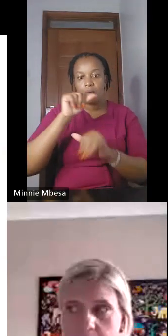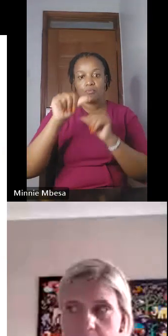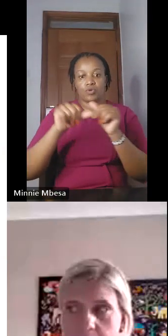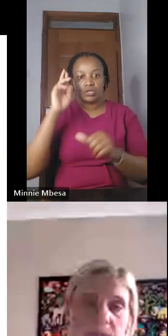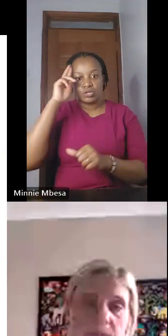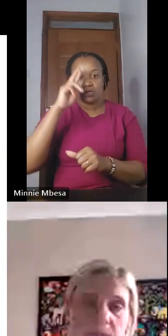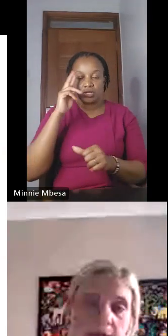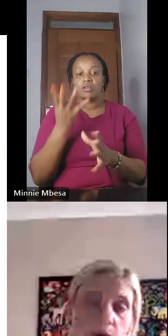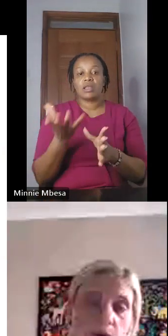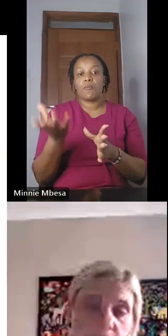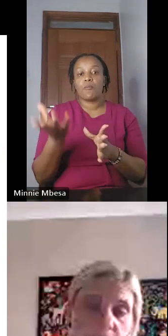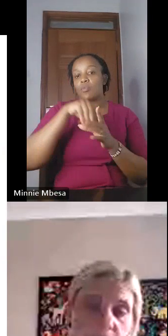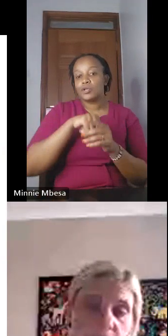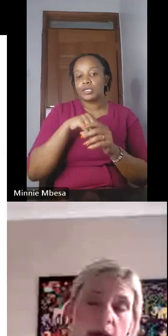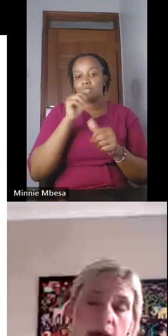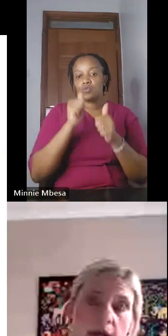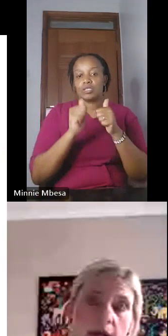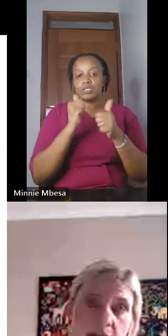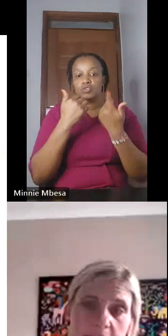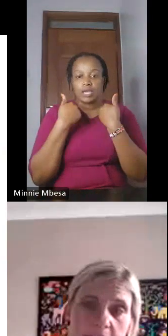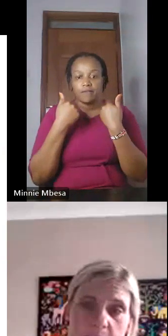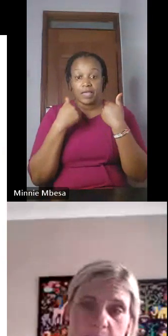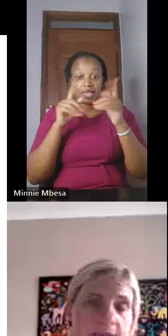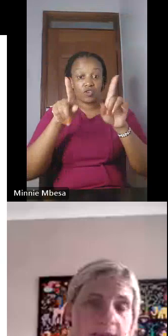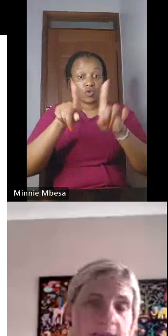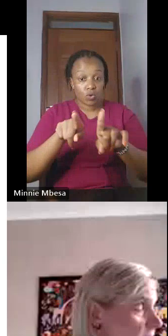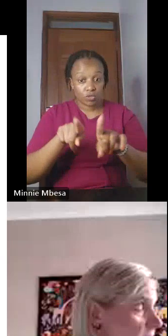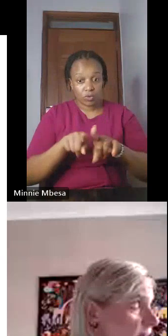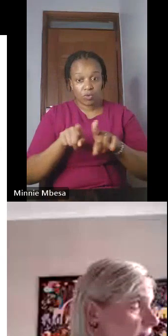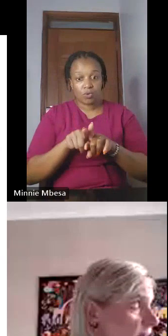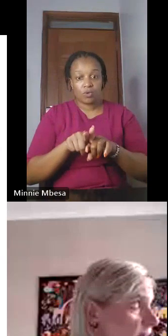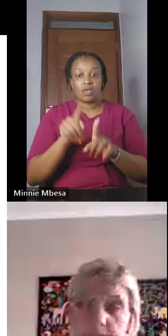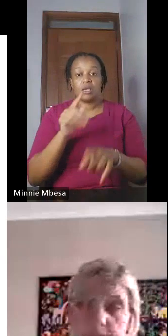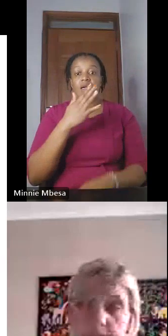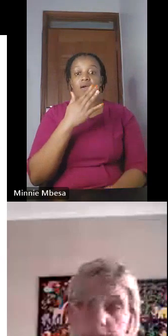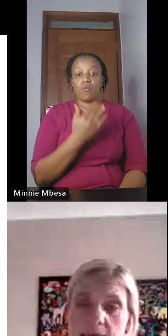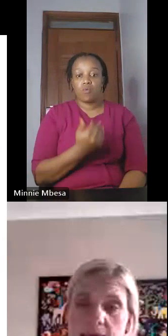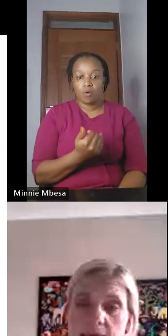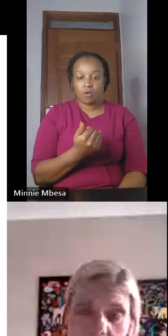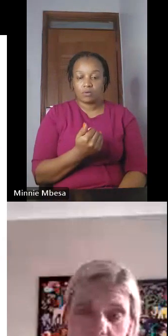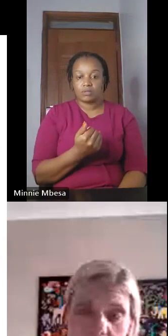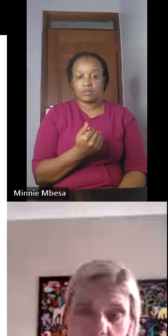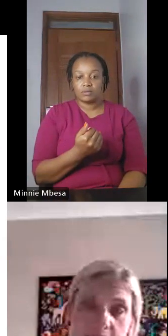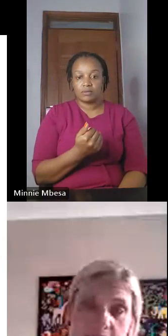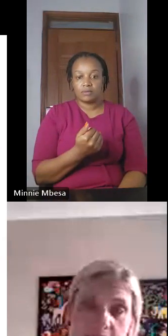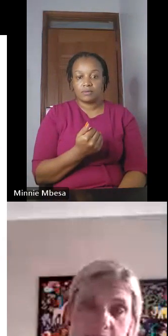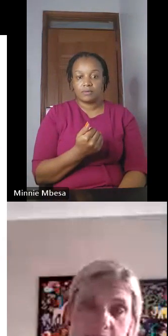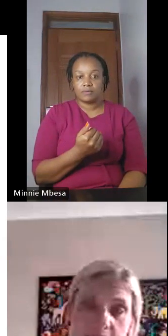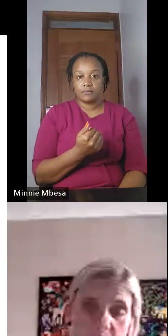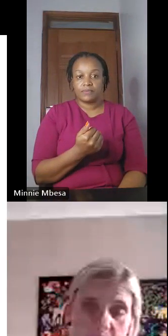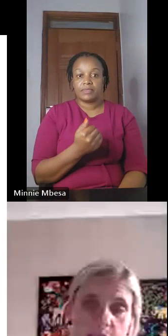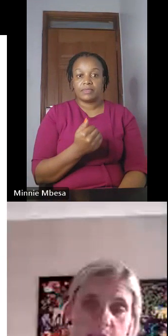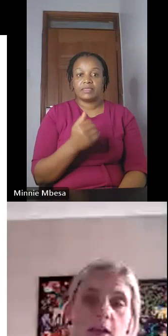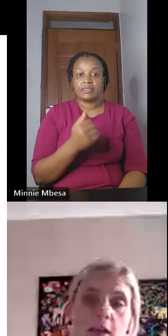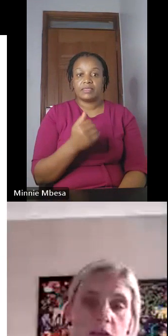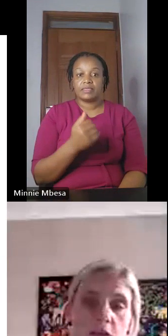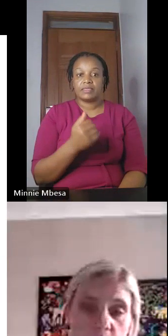have. And also, I would like for Mel to type in our JETSI email